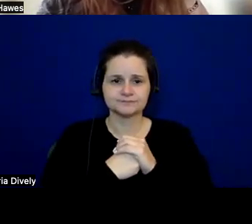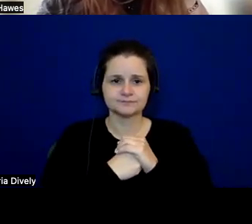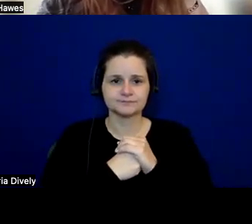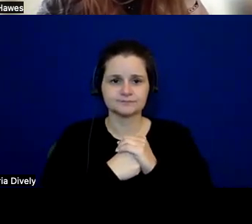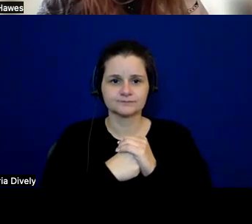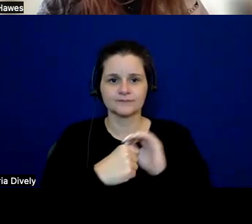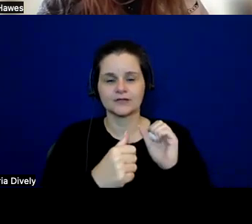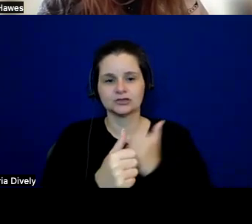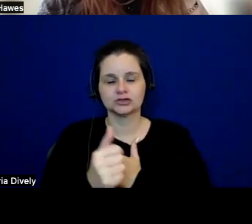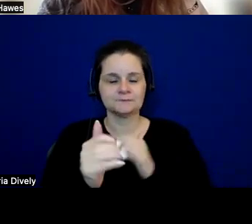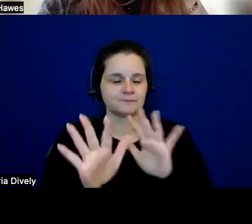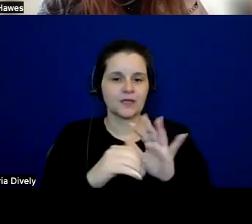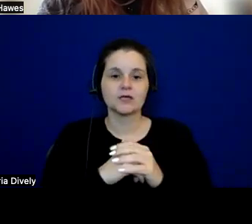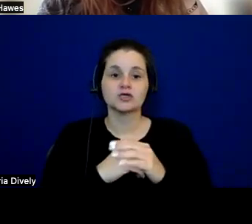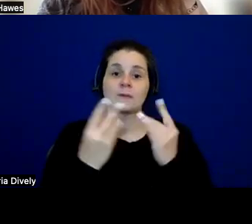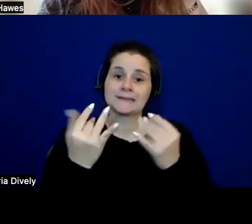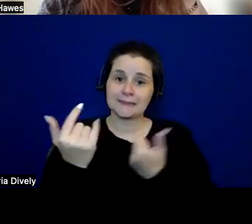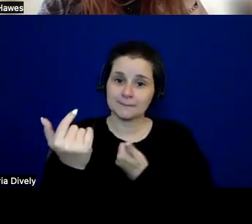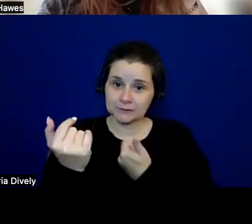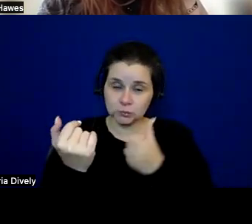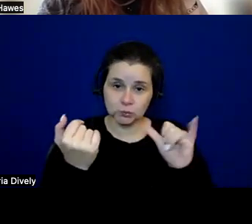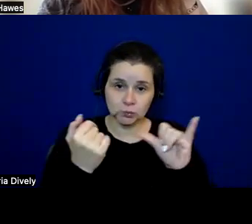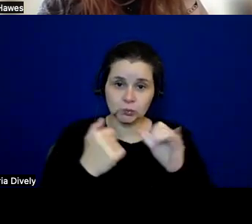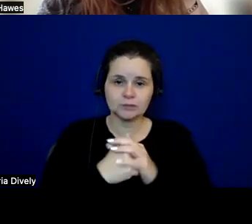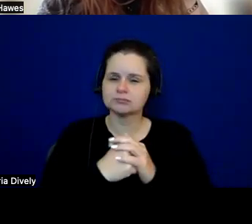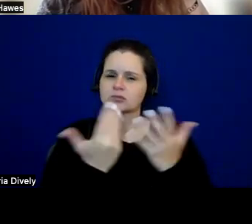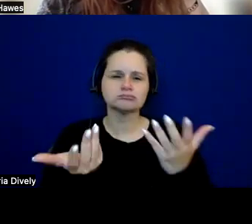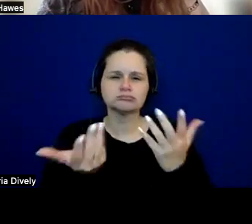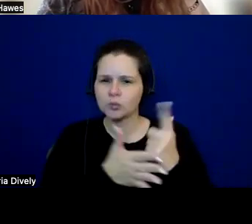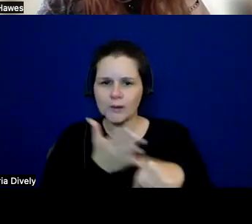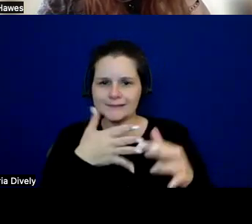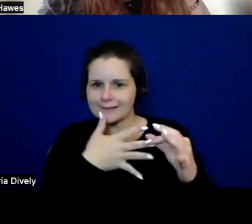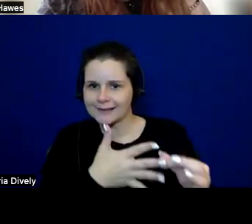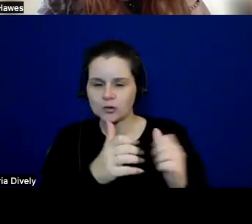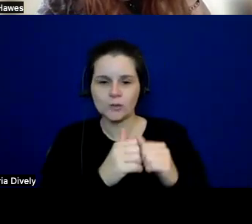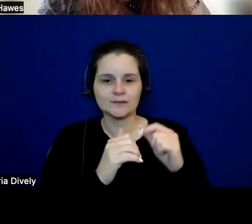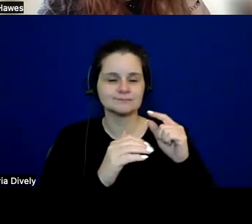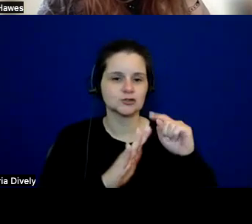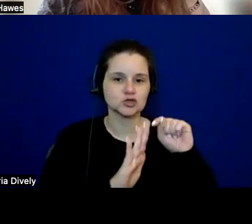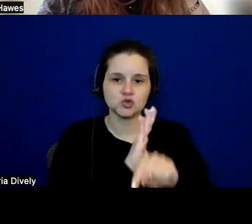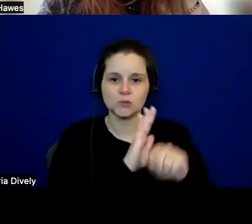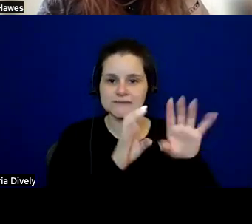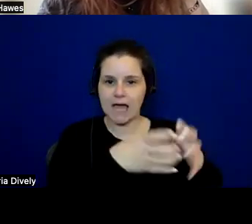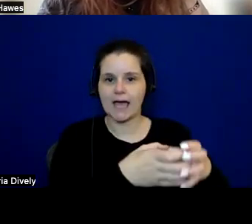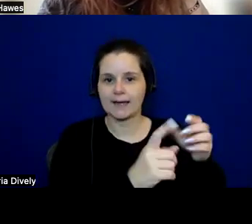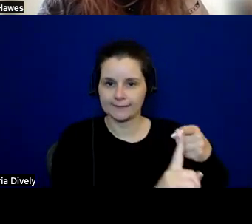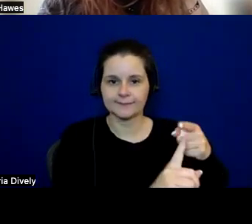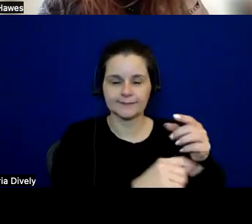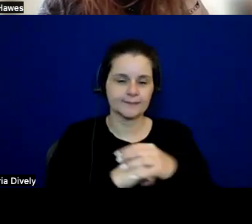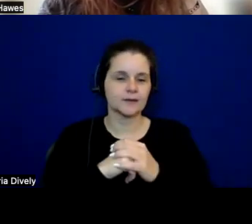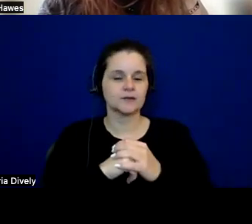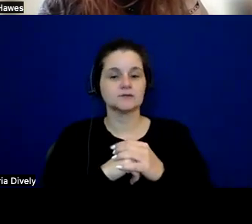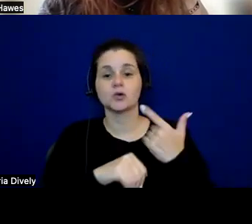Pardon me. And so I'm thinking too about, then what does that lead to with suicidality? So if we're not